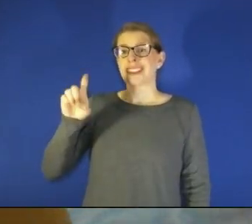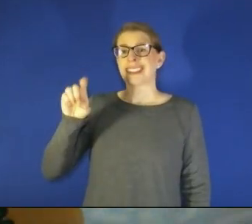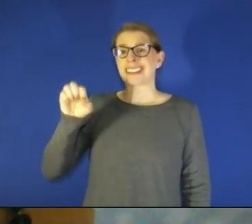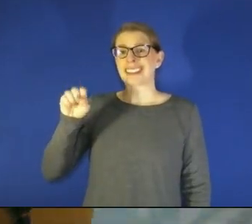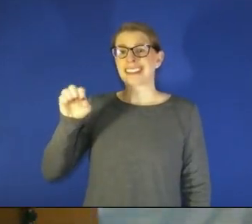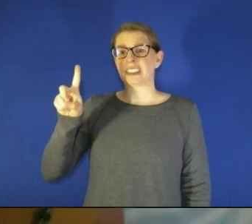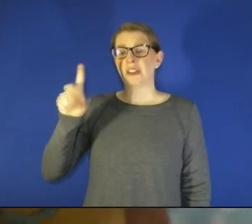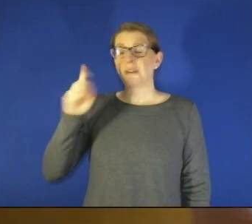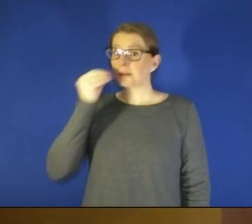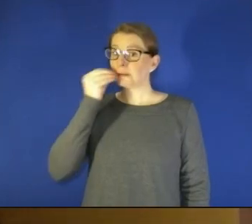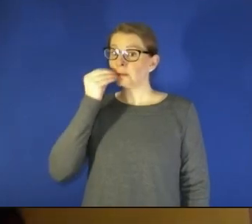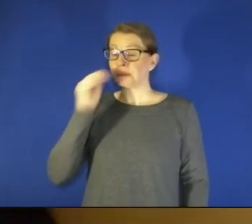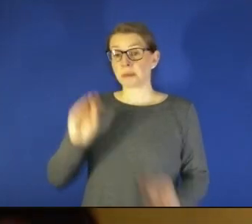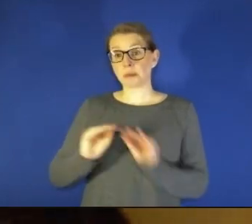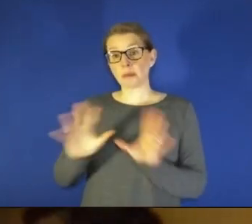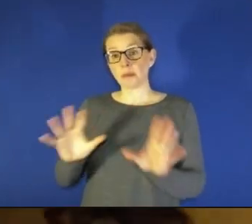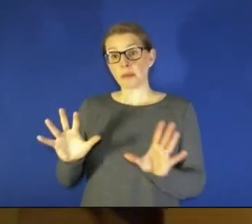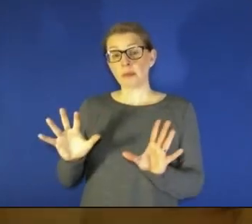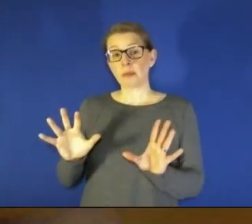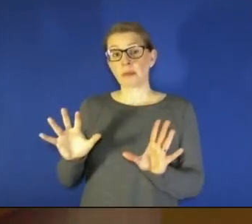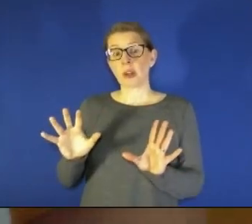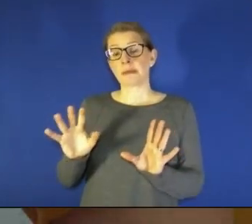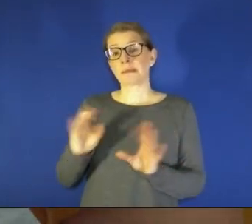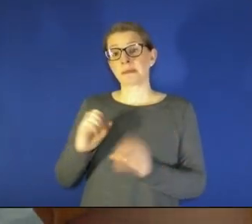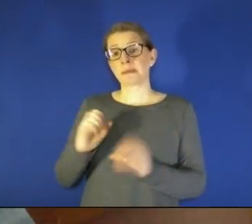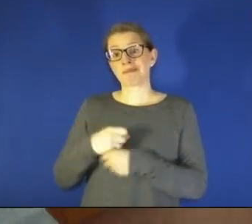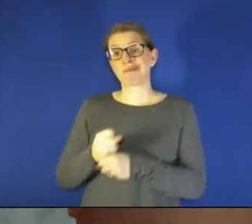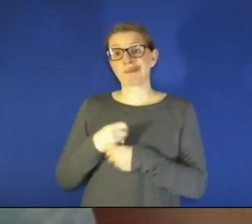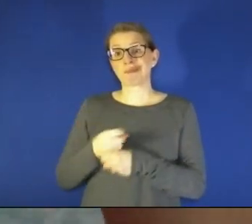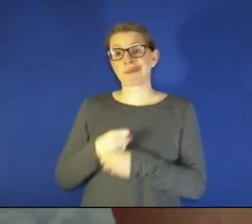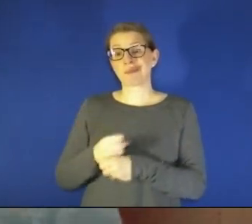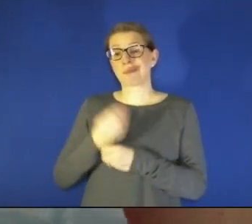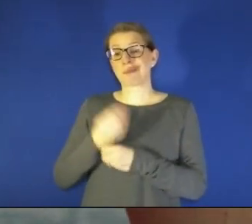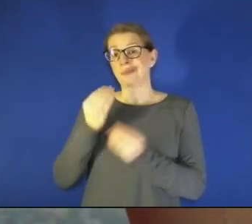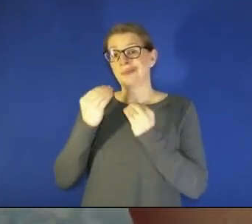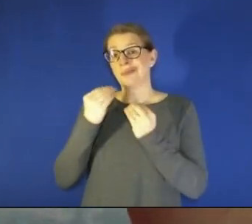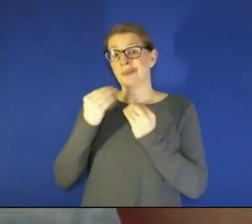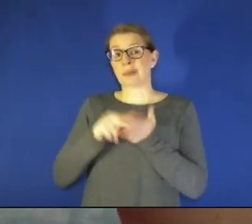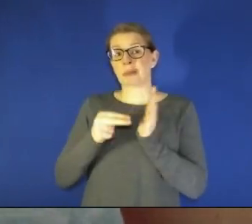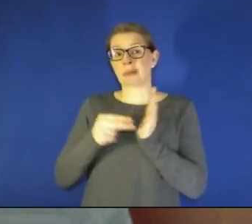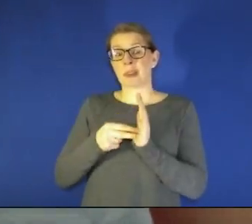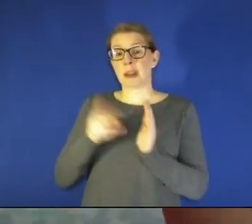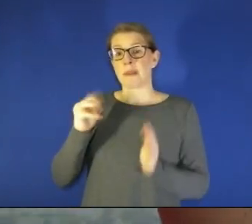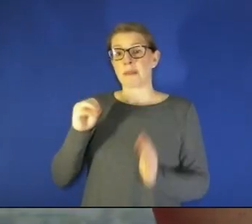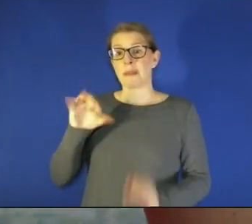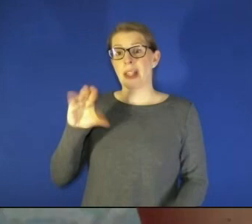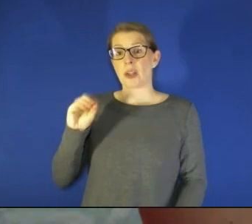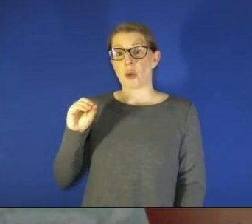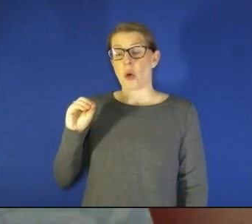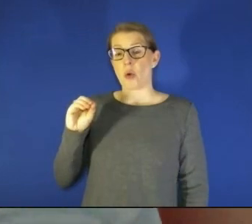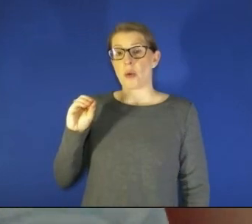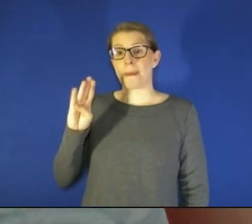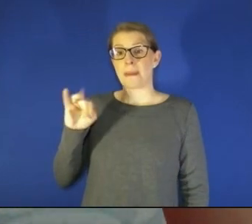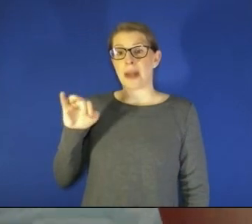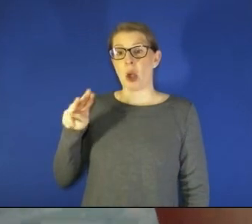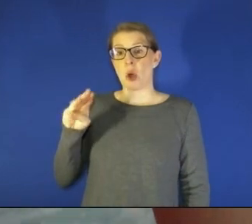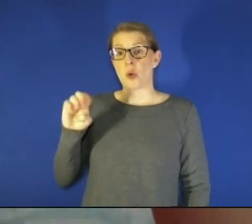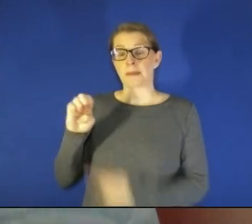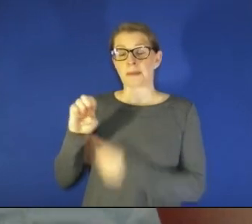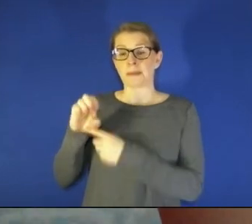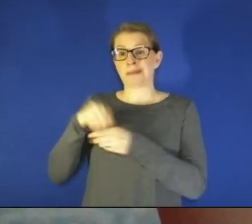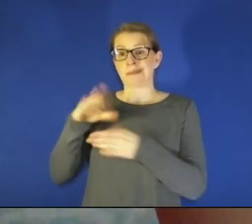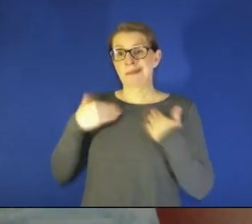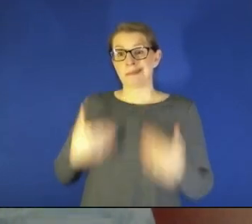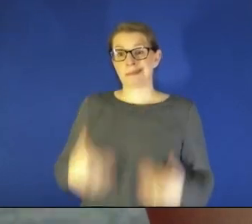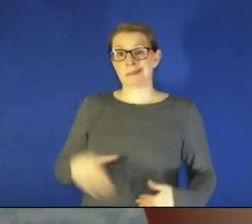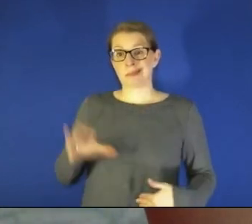have preservatives and processed food, it changes the way the microbiome in the gut behaves. That can cause inflammation and increase the risk of